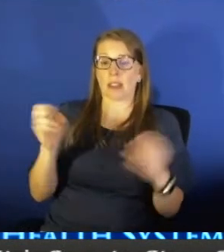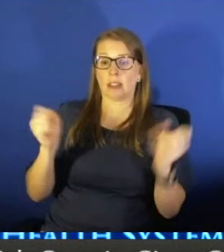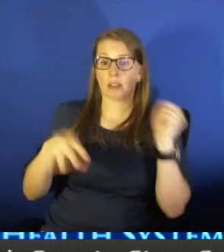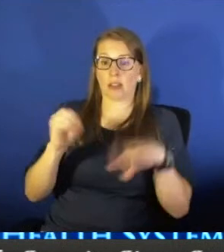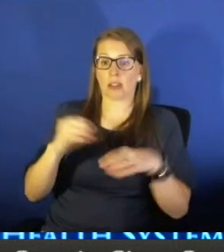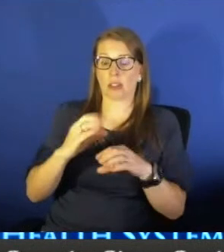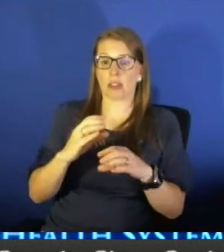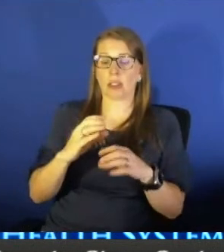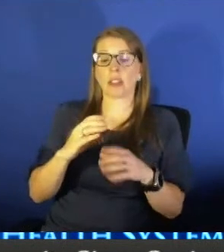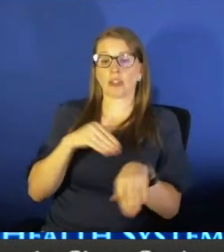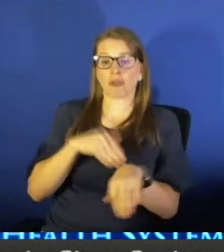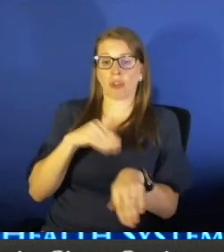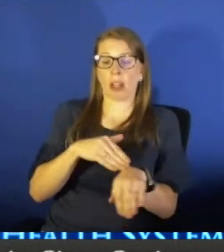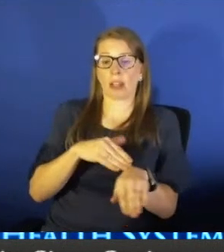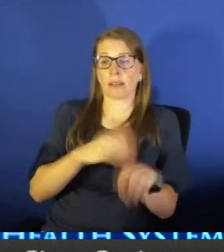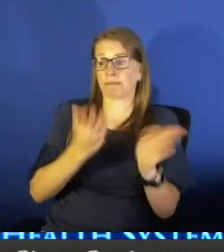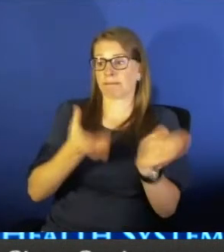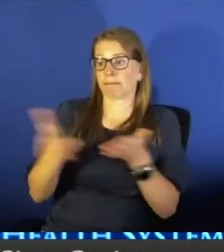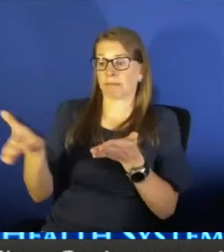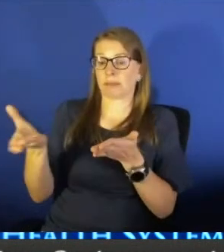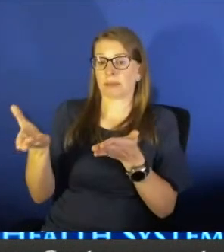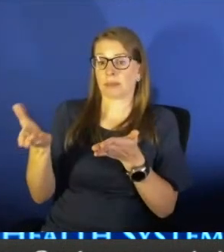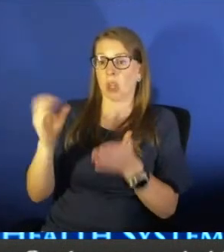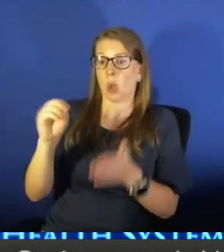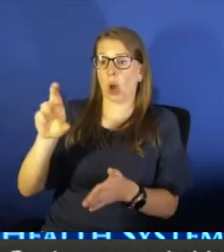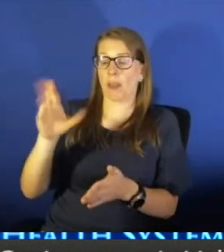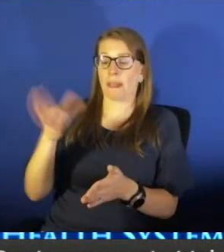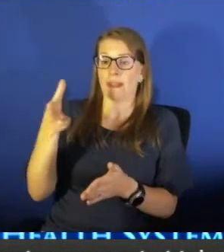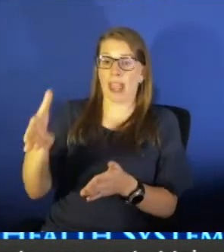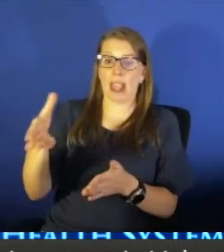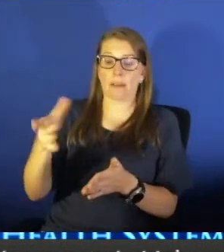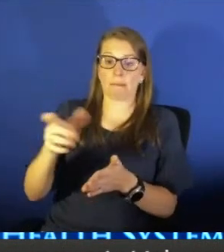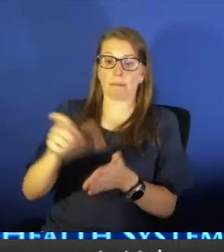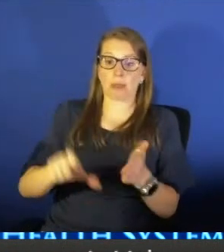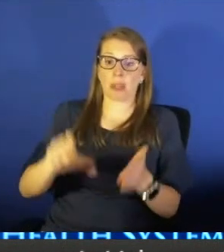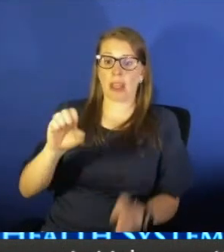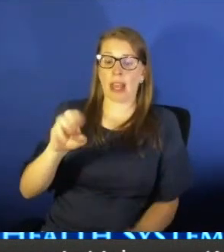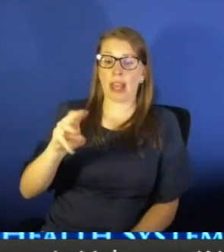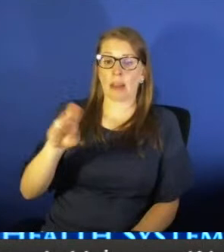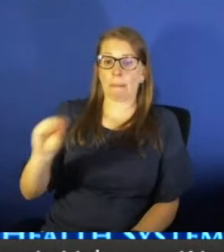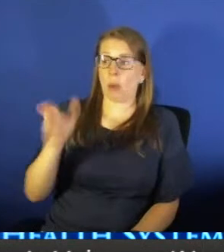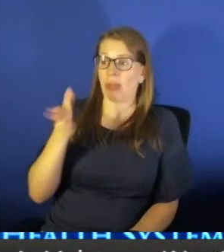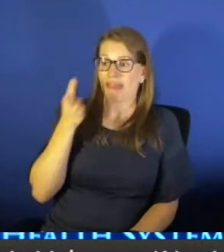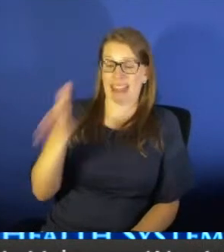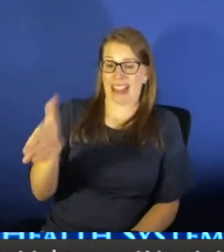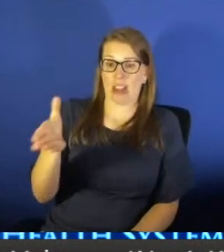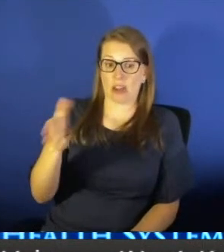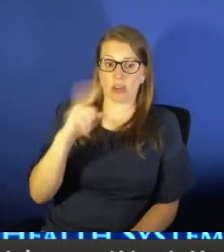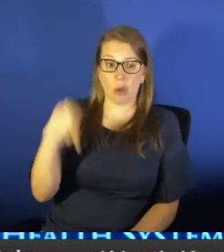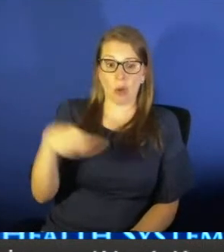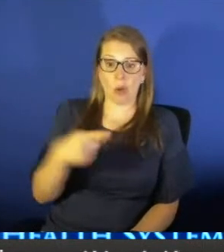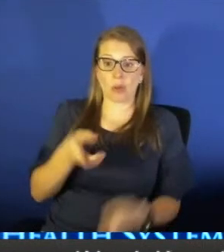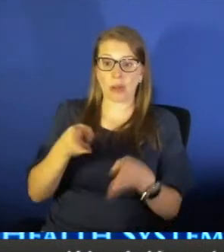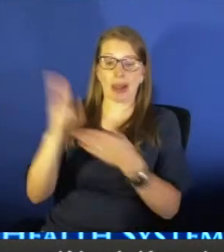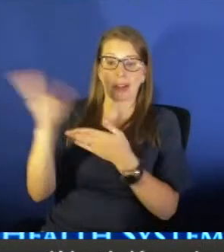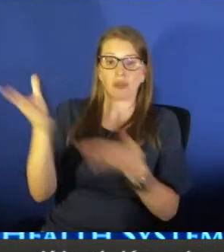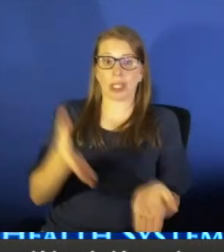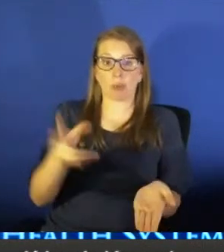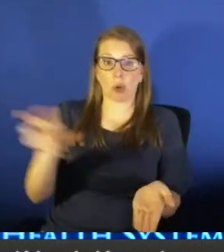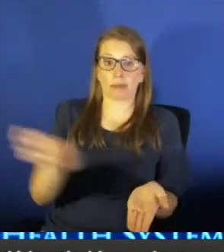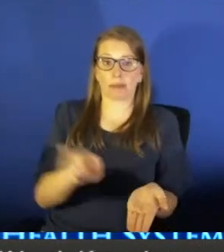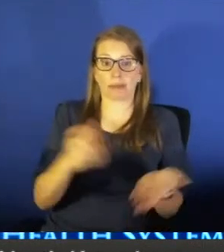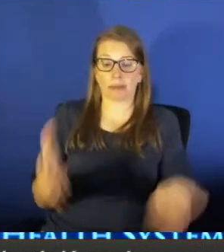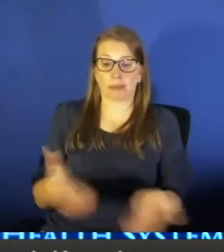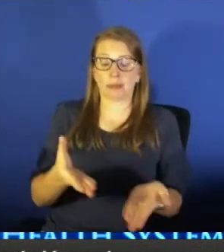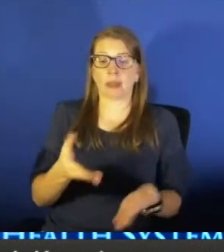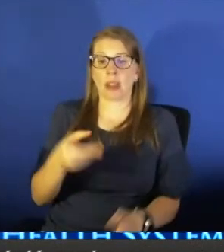Kansas City and got her in the OR there and put her on ECMO there, because that's the only way we were going to be able to transport her. So postpartum and